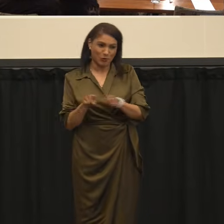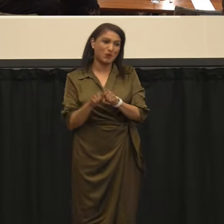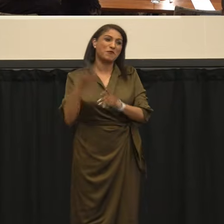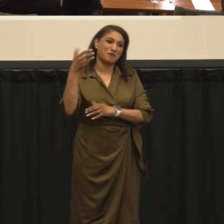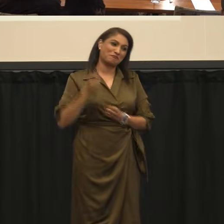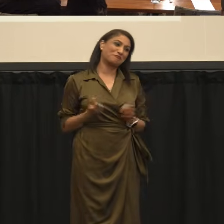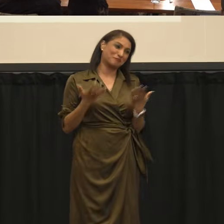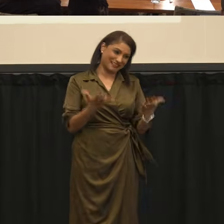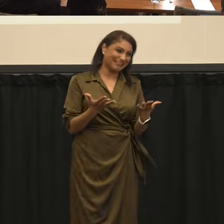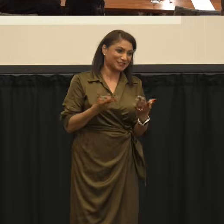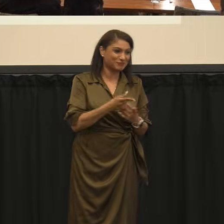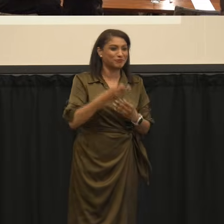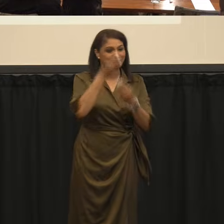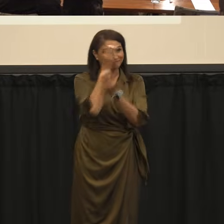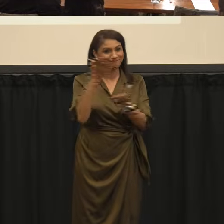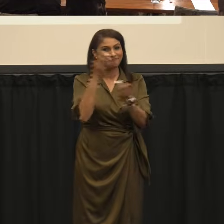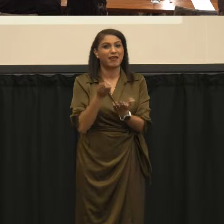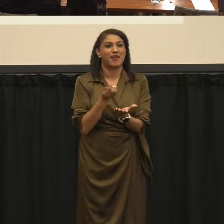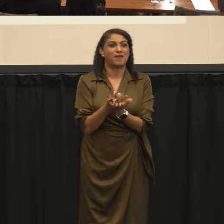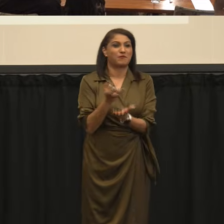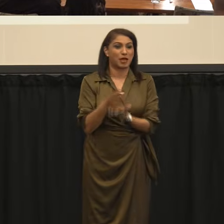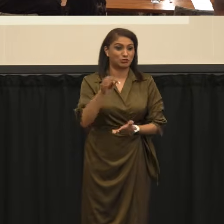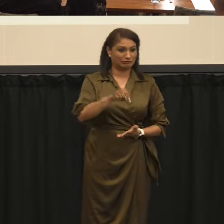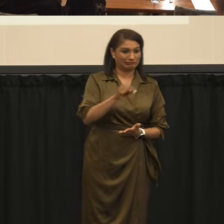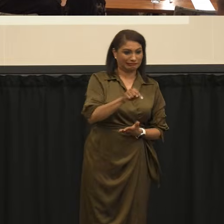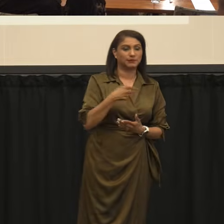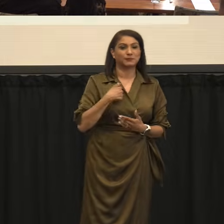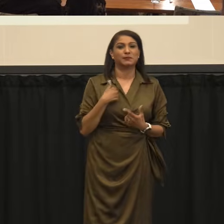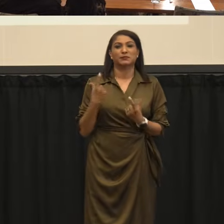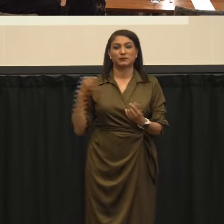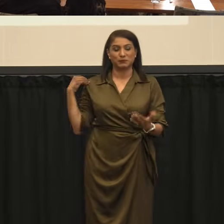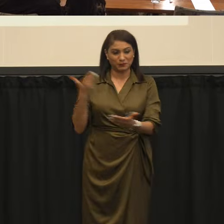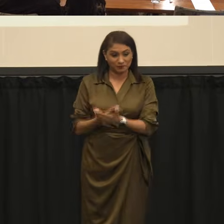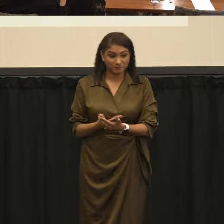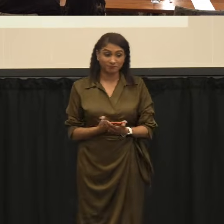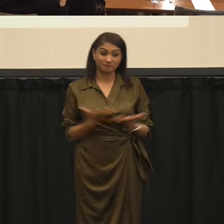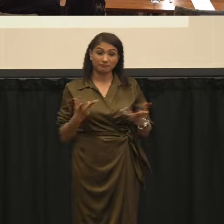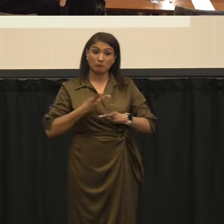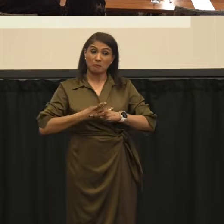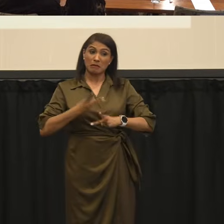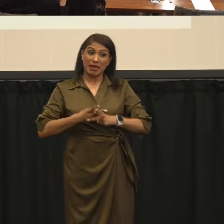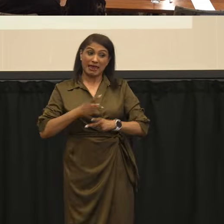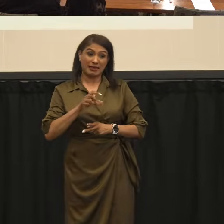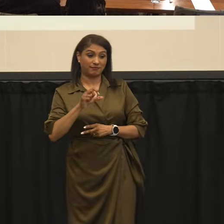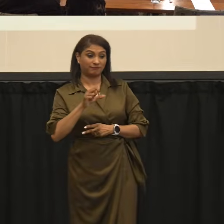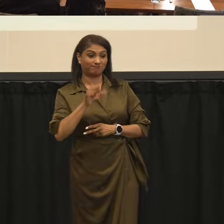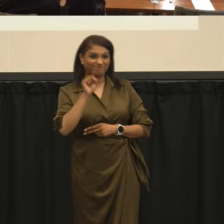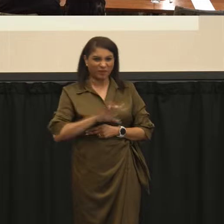switching roles today. So I'm MC, we are MCs as well as presenters.